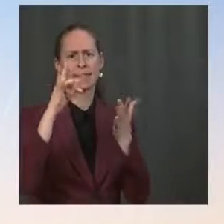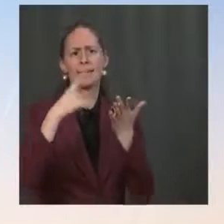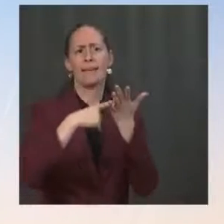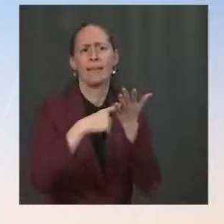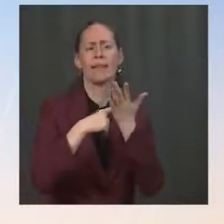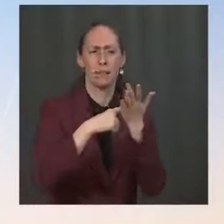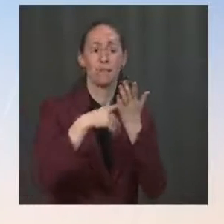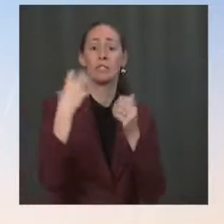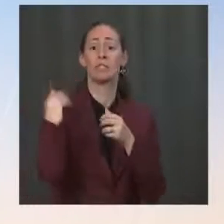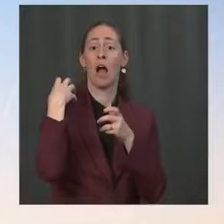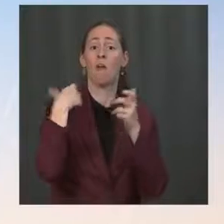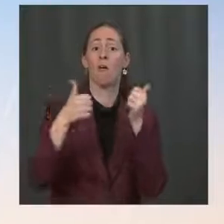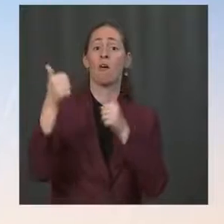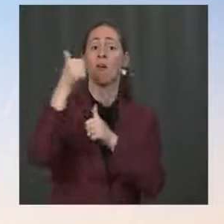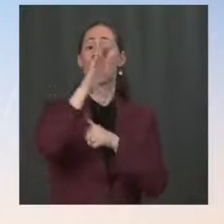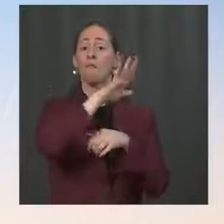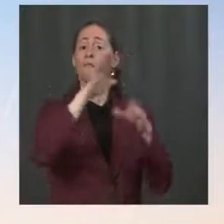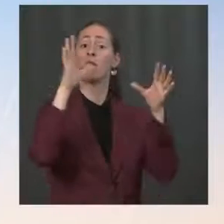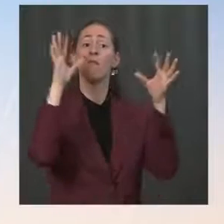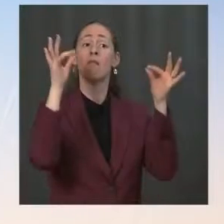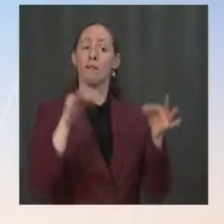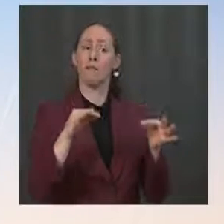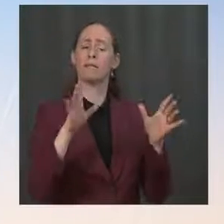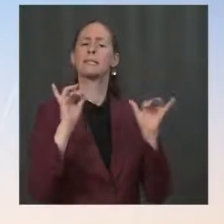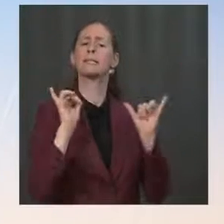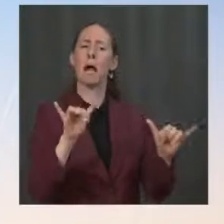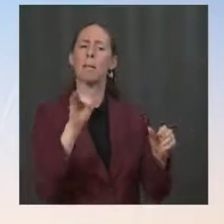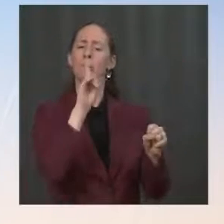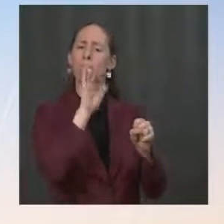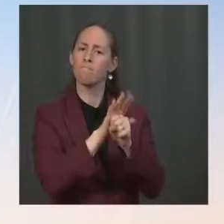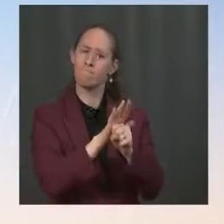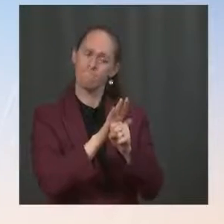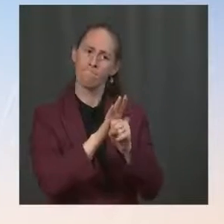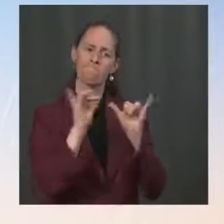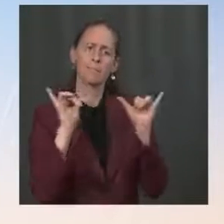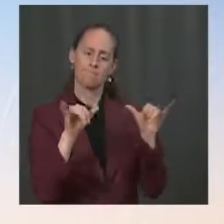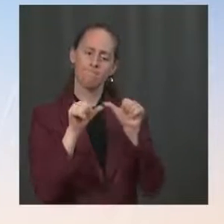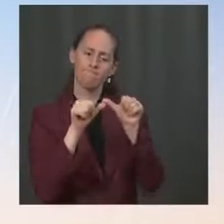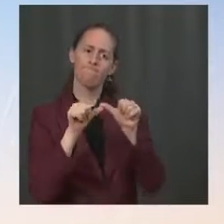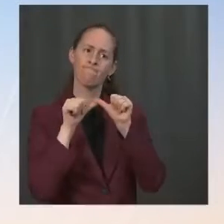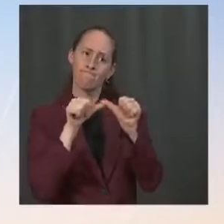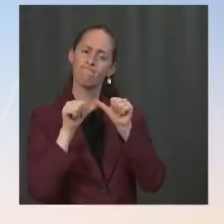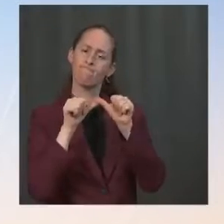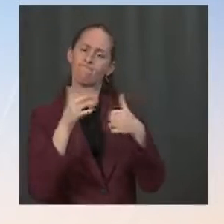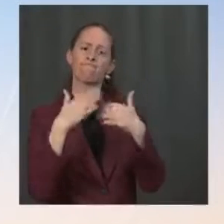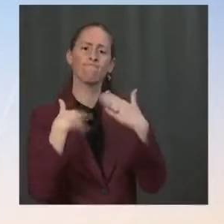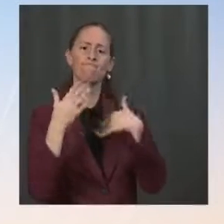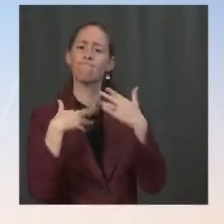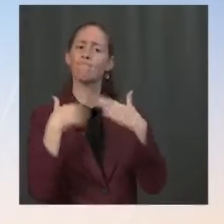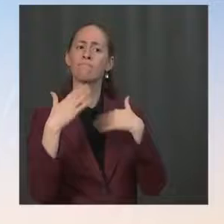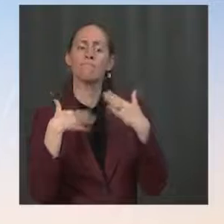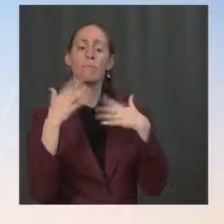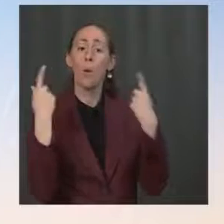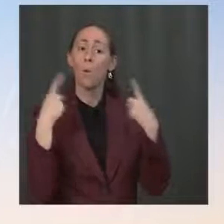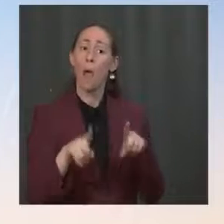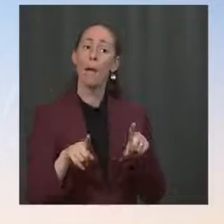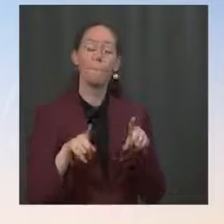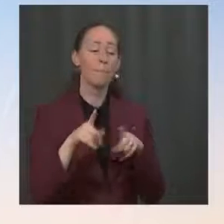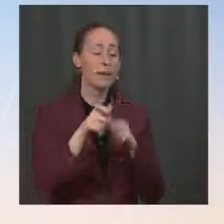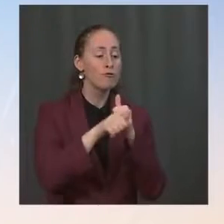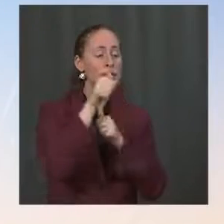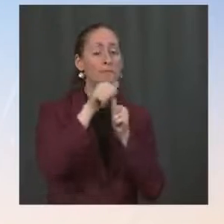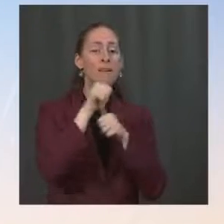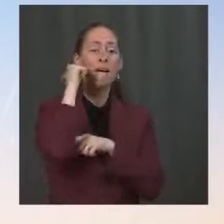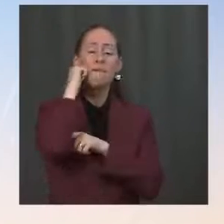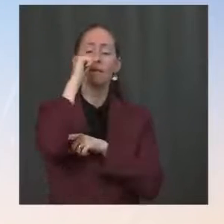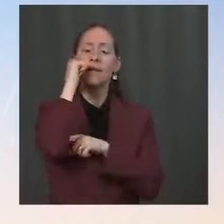are committed, our U.S. military is committed to continuing the mission despite the fact that there are daily risks and despite the fact